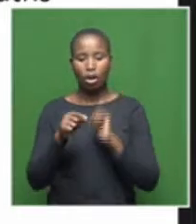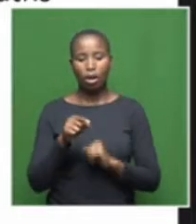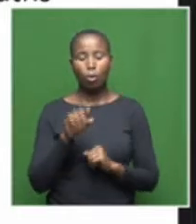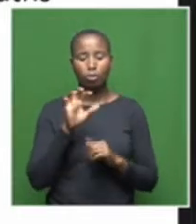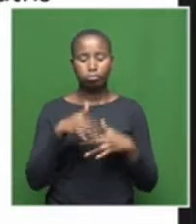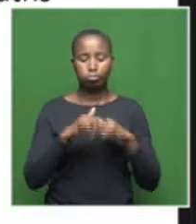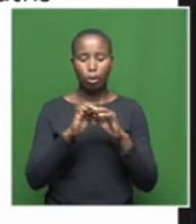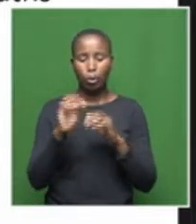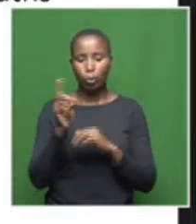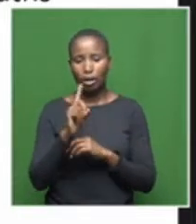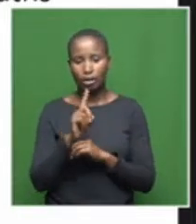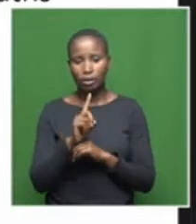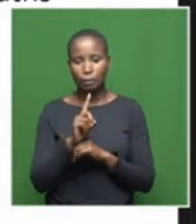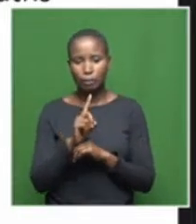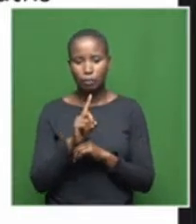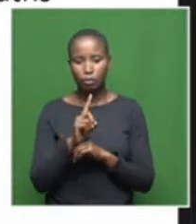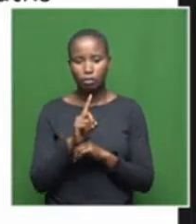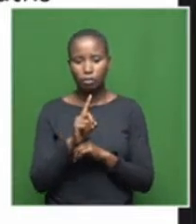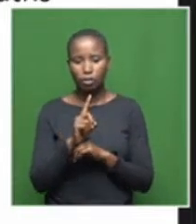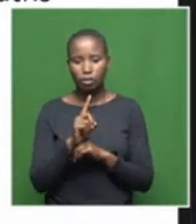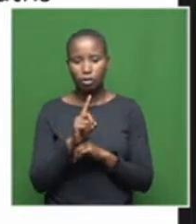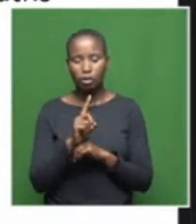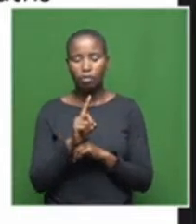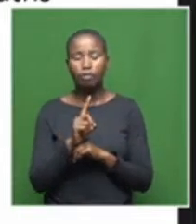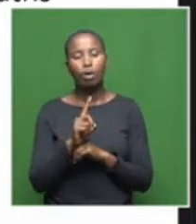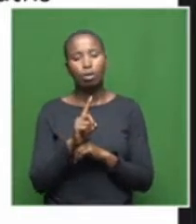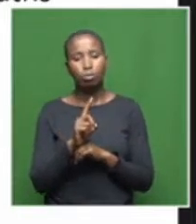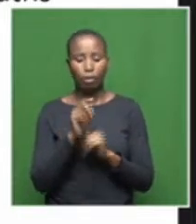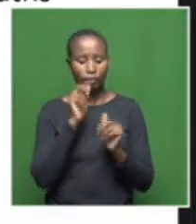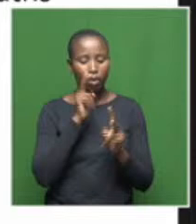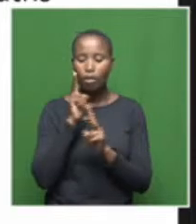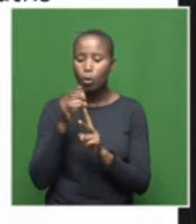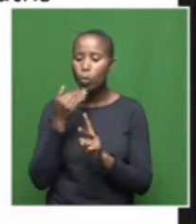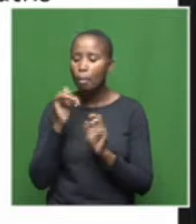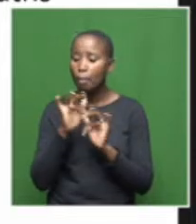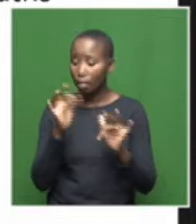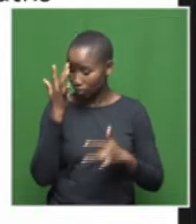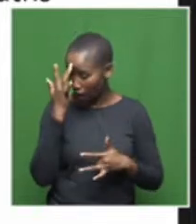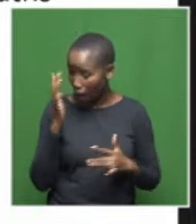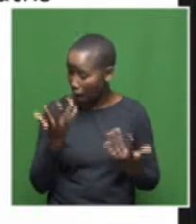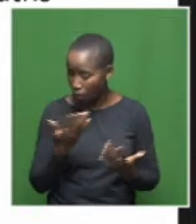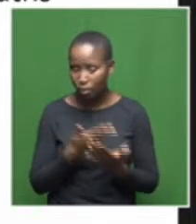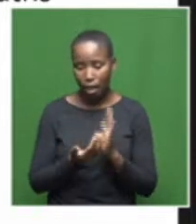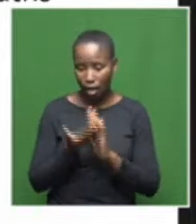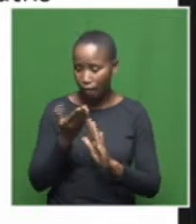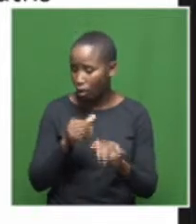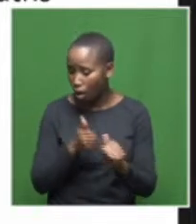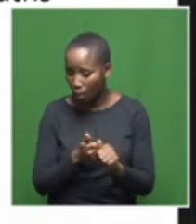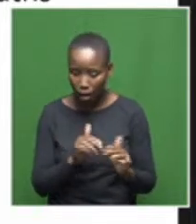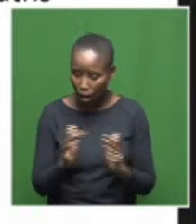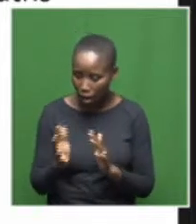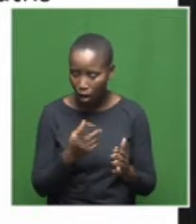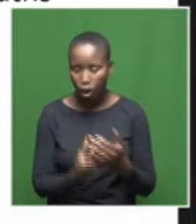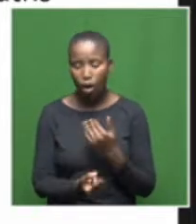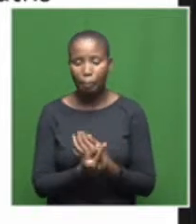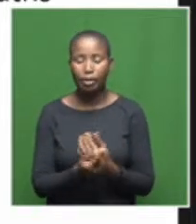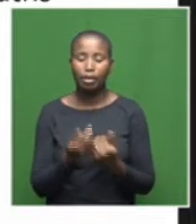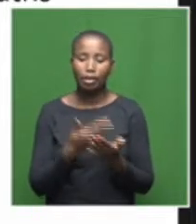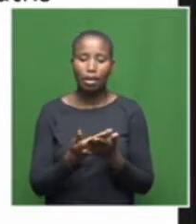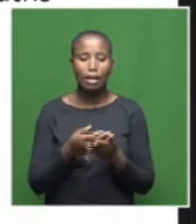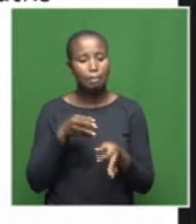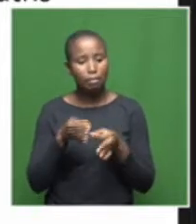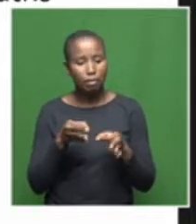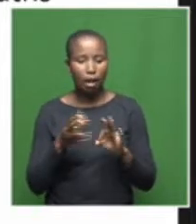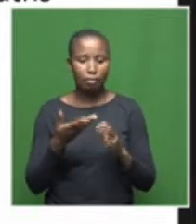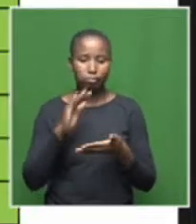a study on long COVID where we've been following up patients and will follow them up for up to a year to describe the prevalence and risk factors